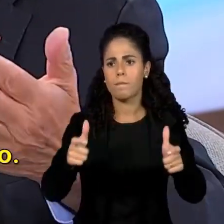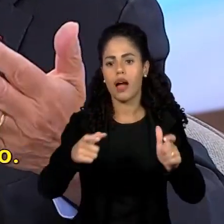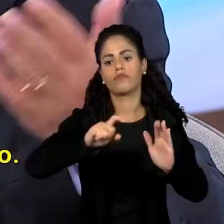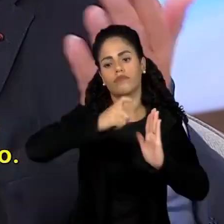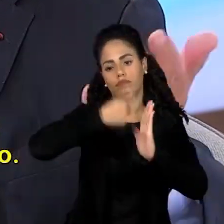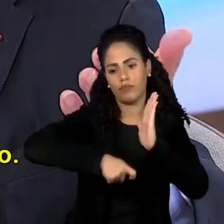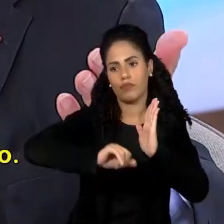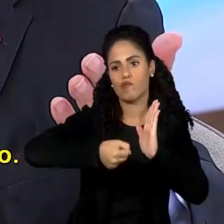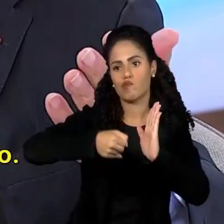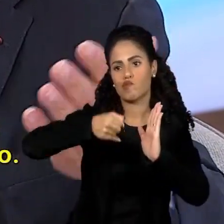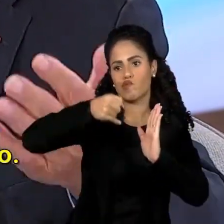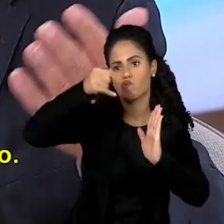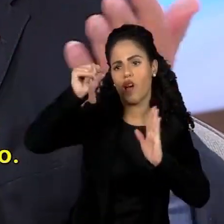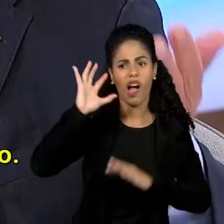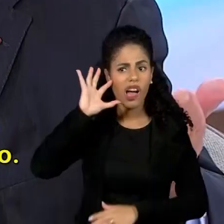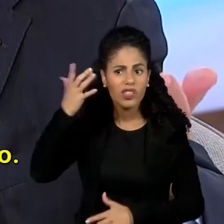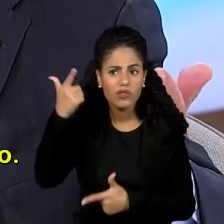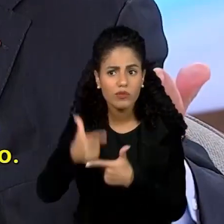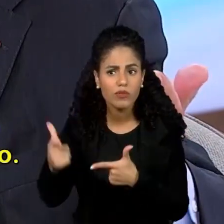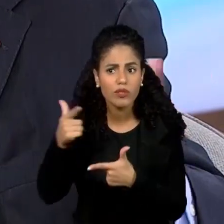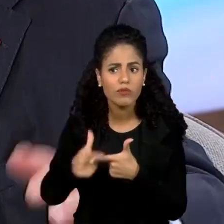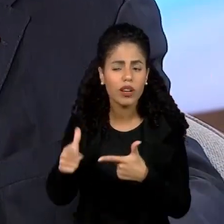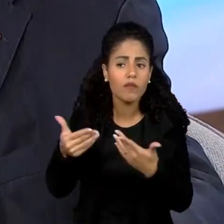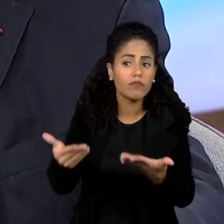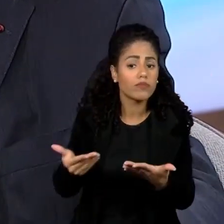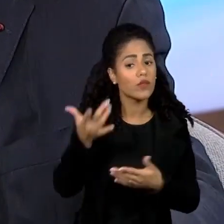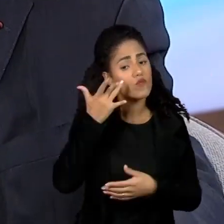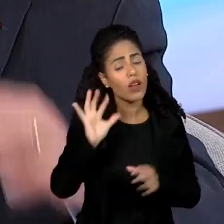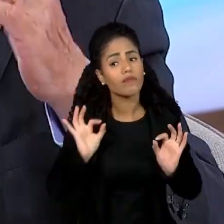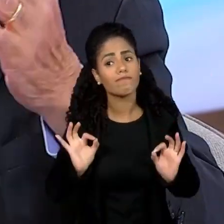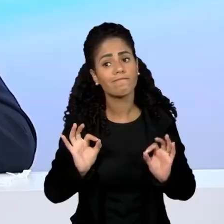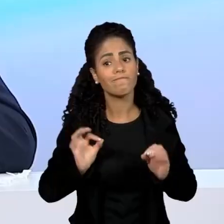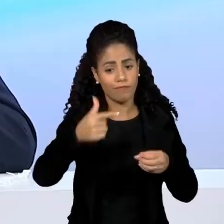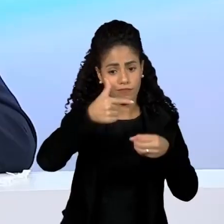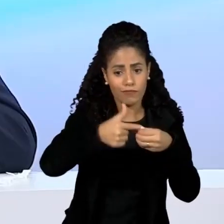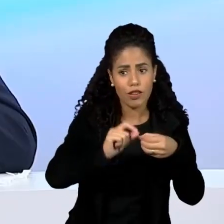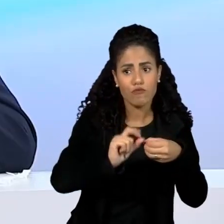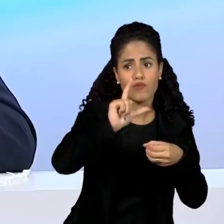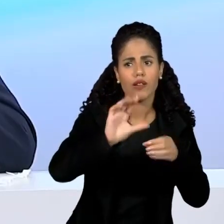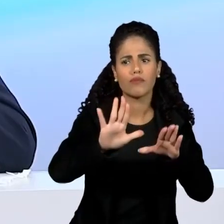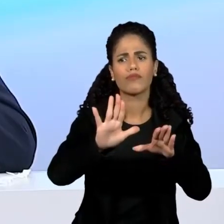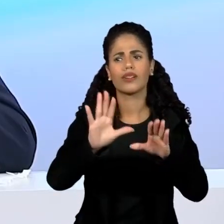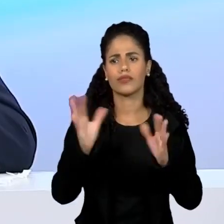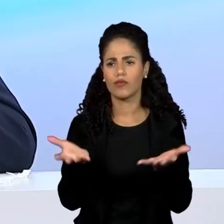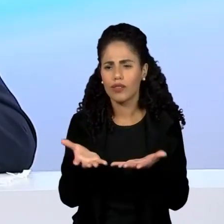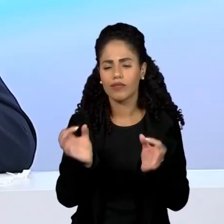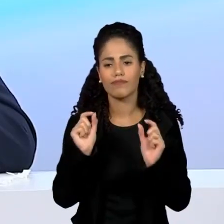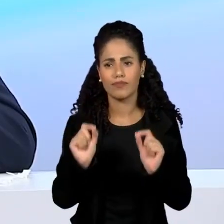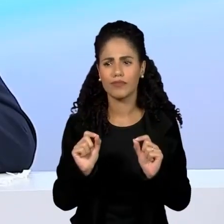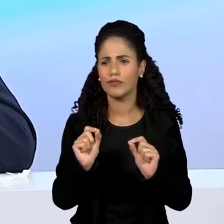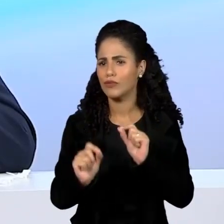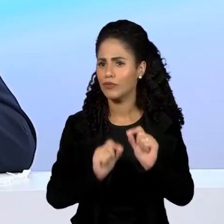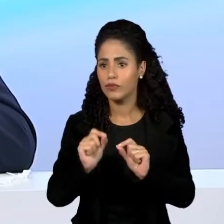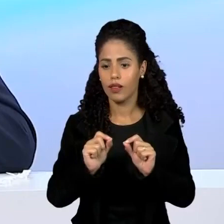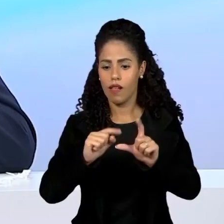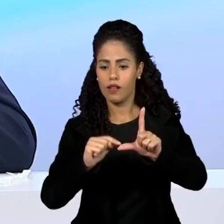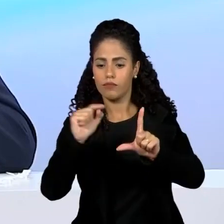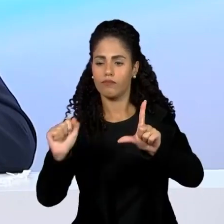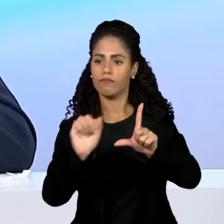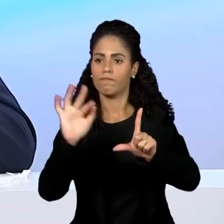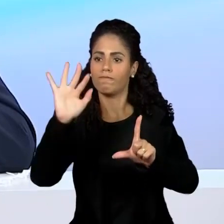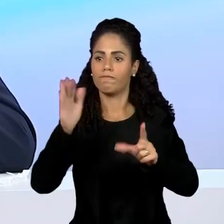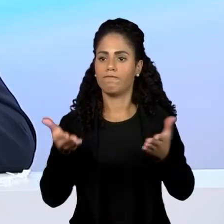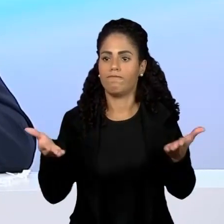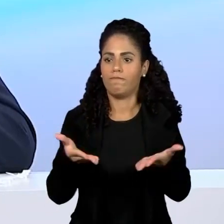the problem of shortage of oil? No. So the basic fact is that